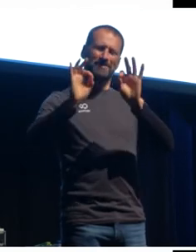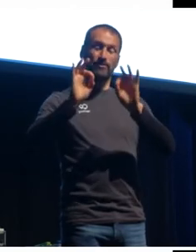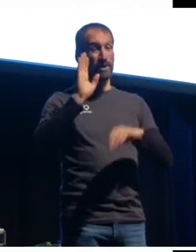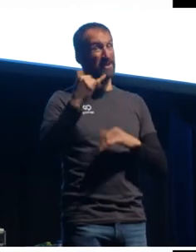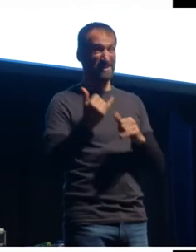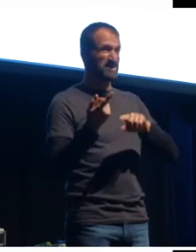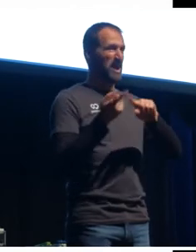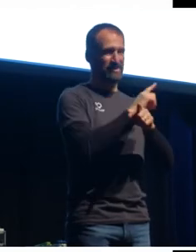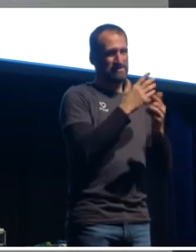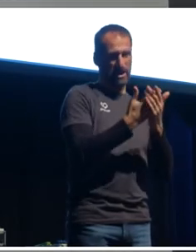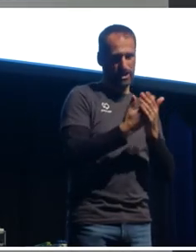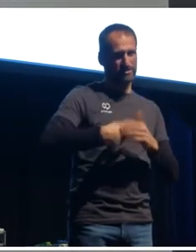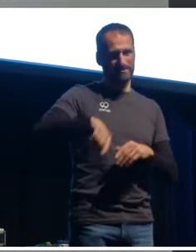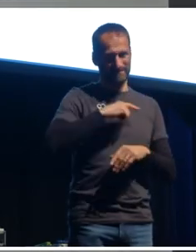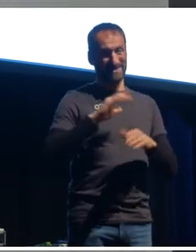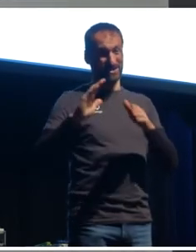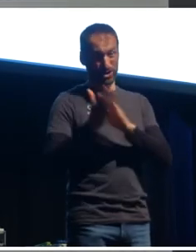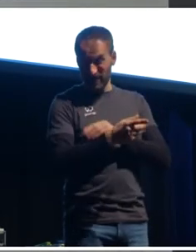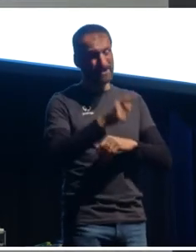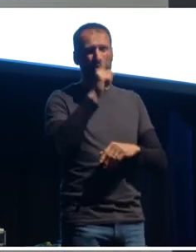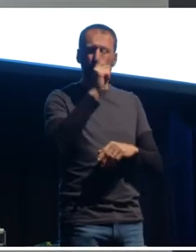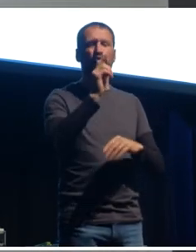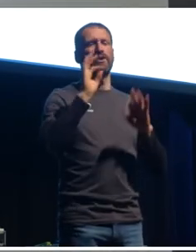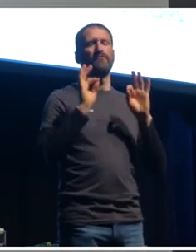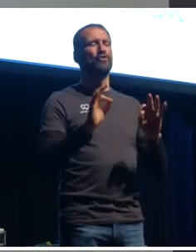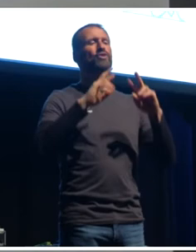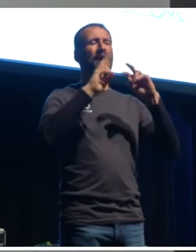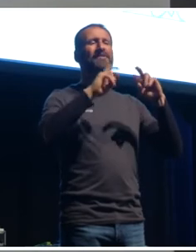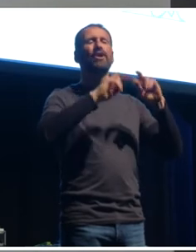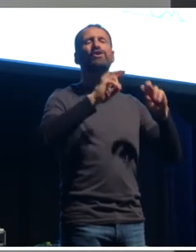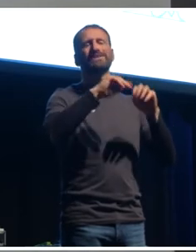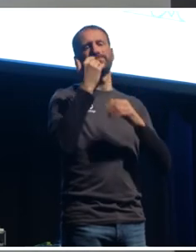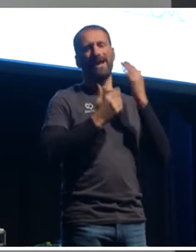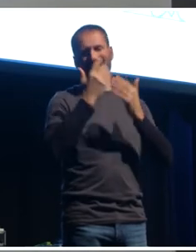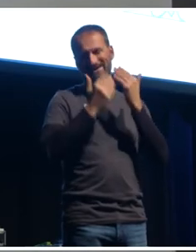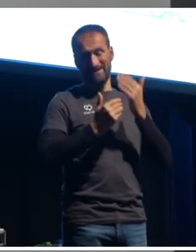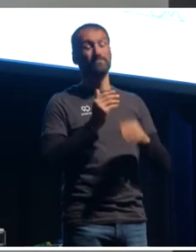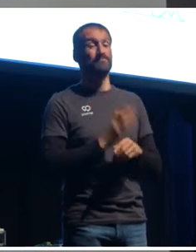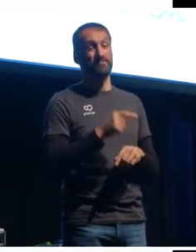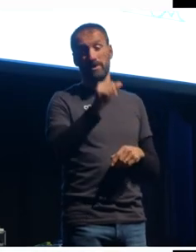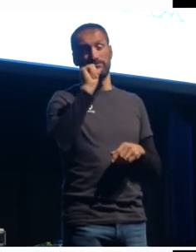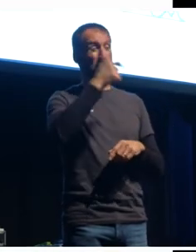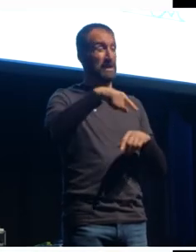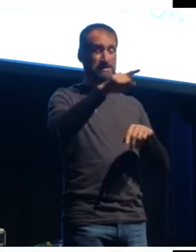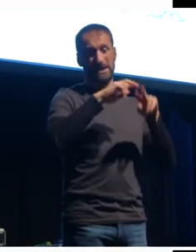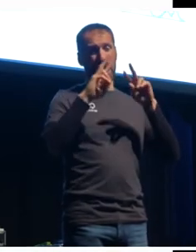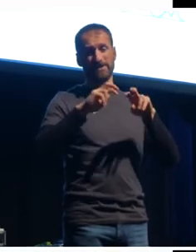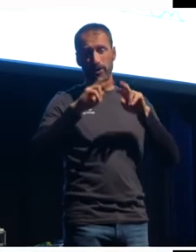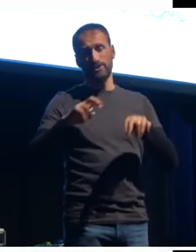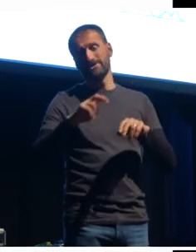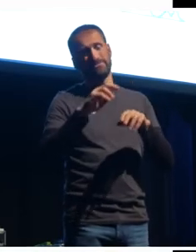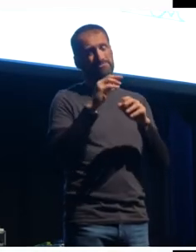look at this service that we used to have that was just for calculating analytics. So one thing that's interesting about most analytics services